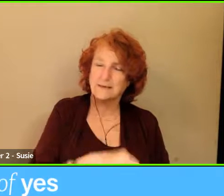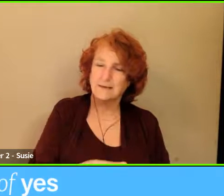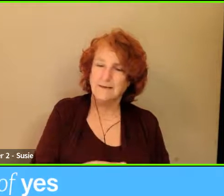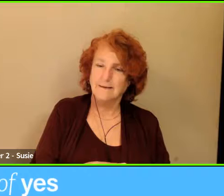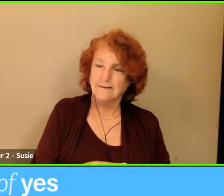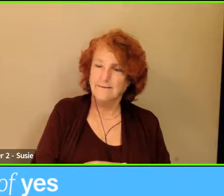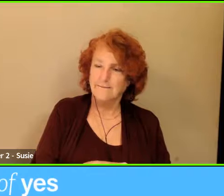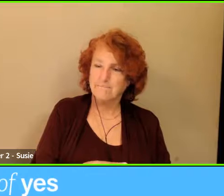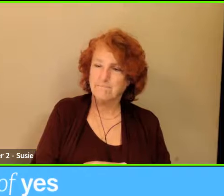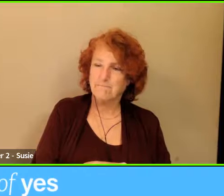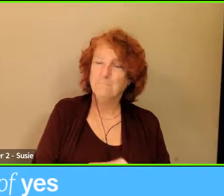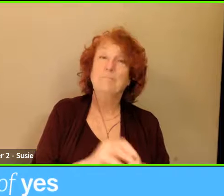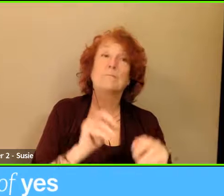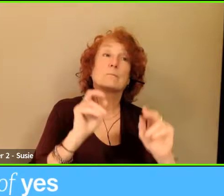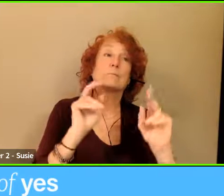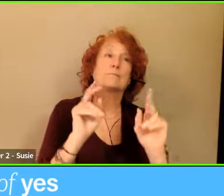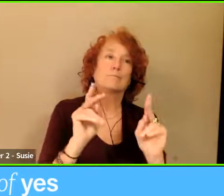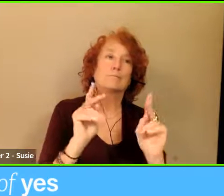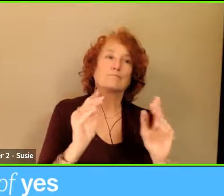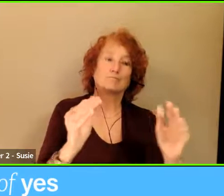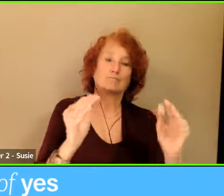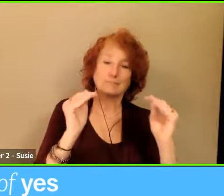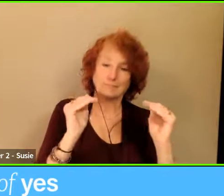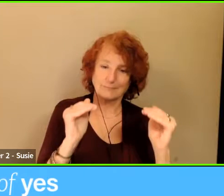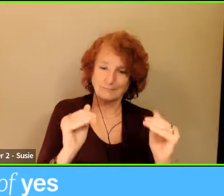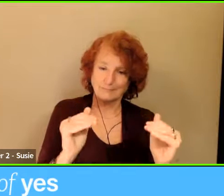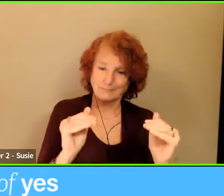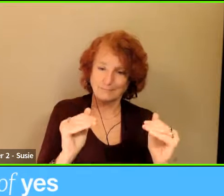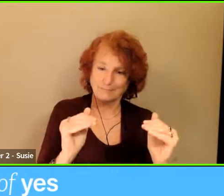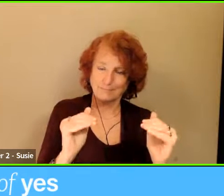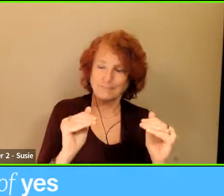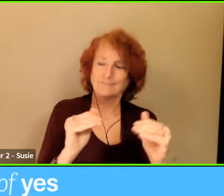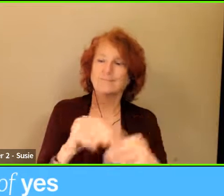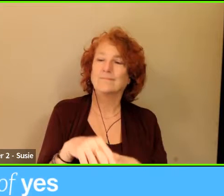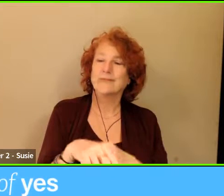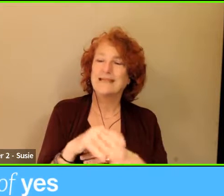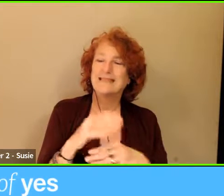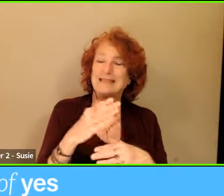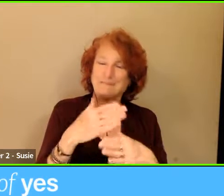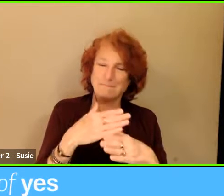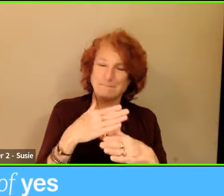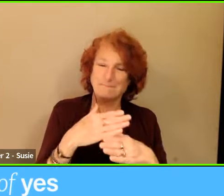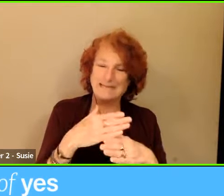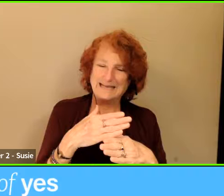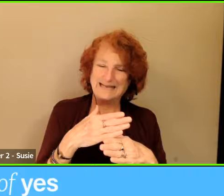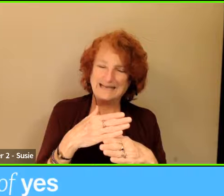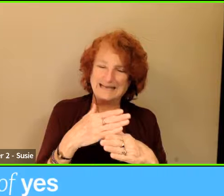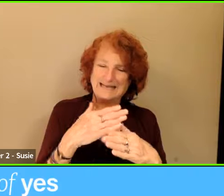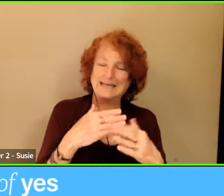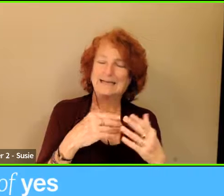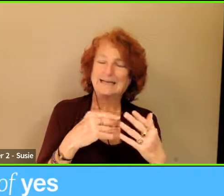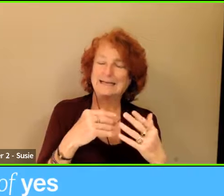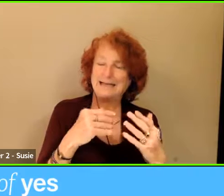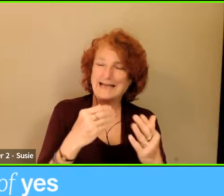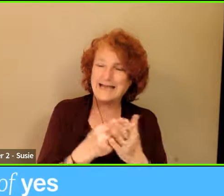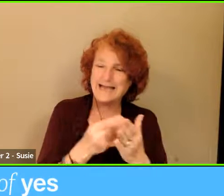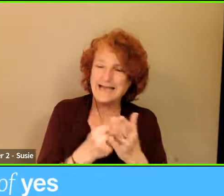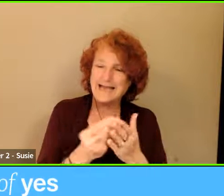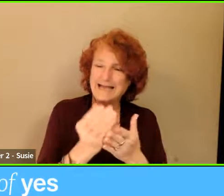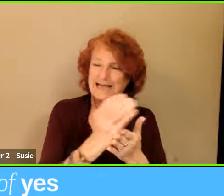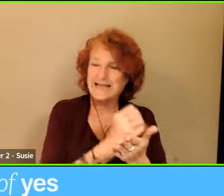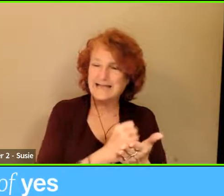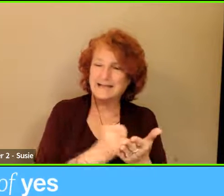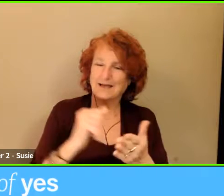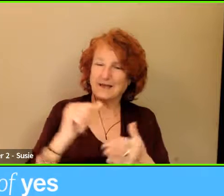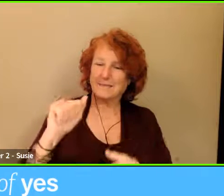So this question goes to the area median income. Is there a percentage of the area median income, which is also known as